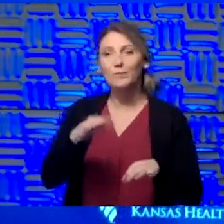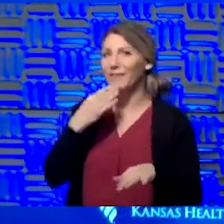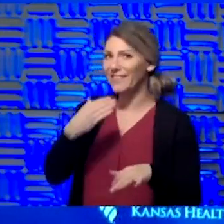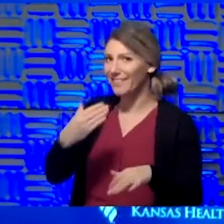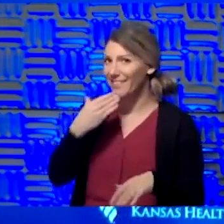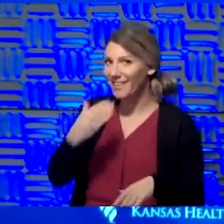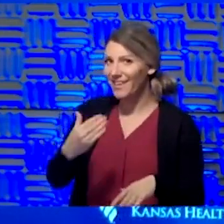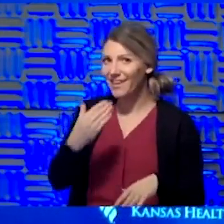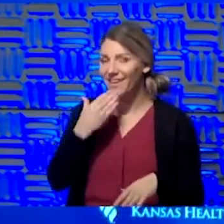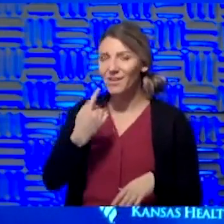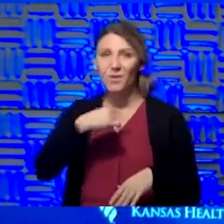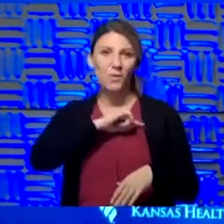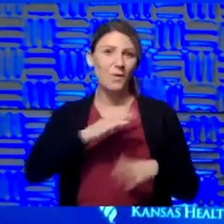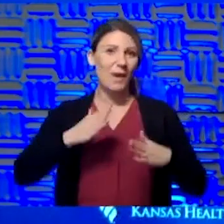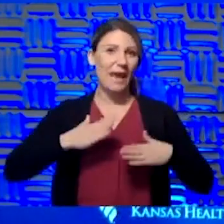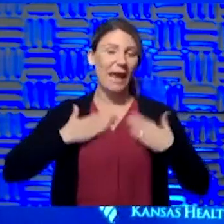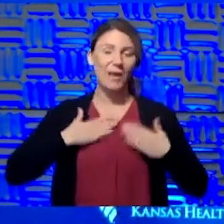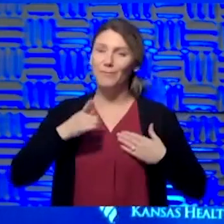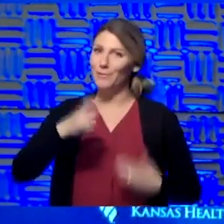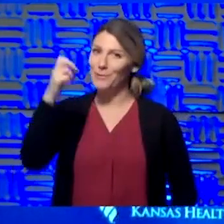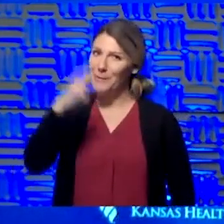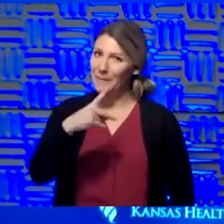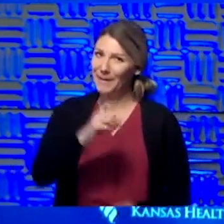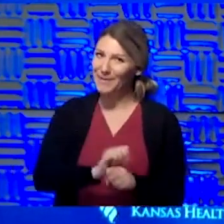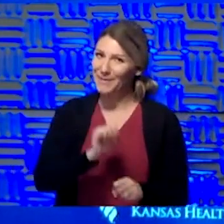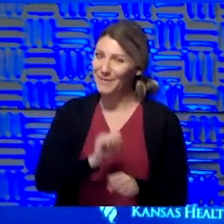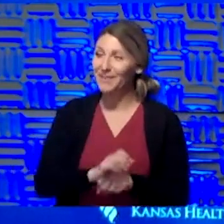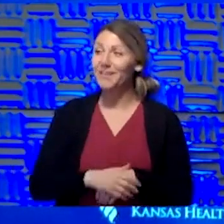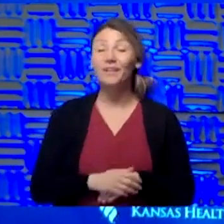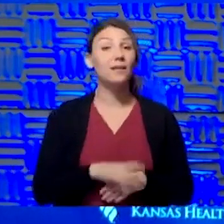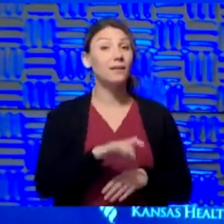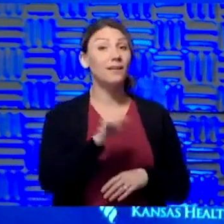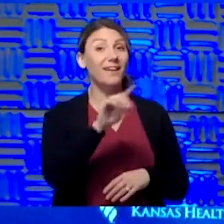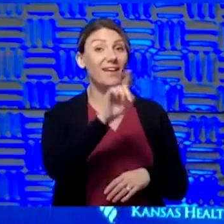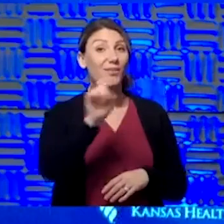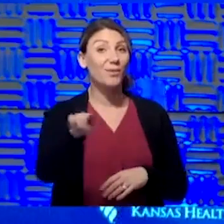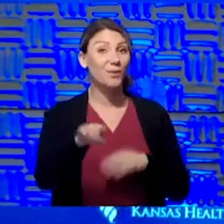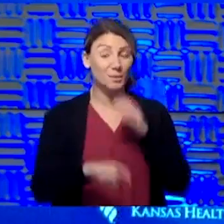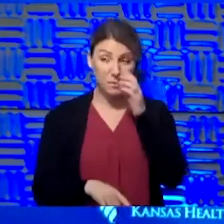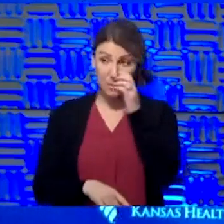tell you how glad you're back. All right, other questions?